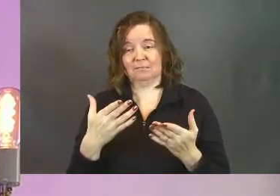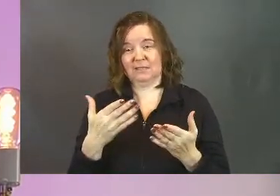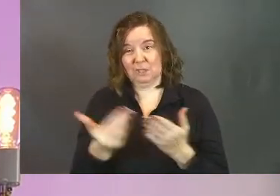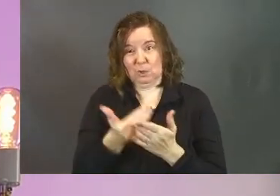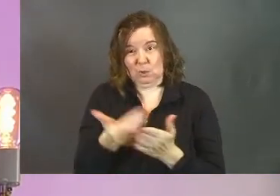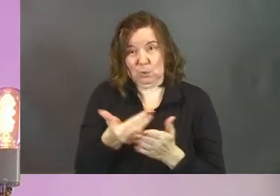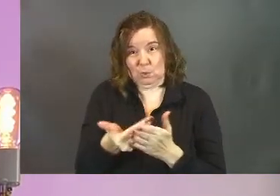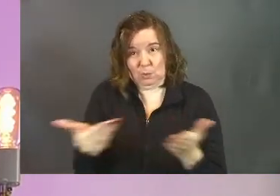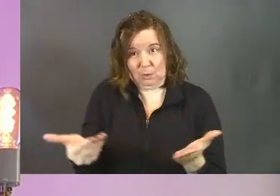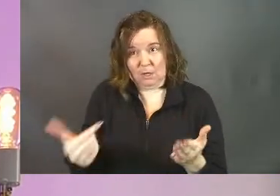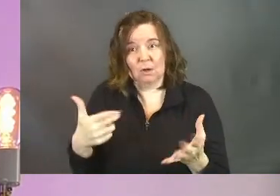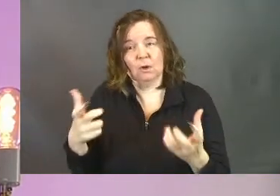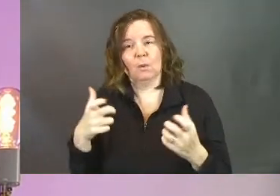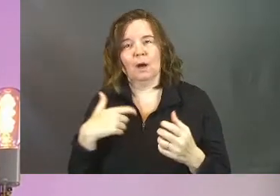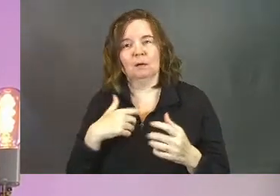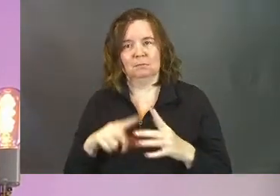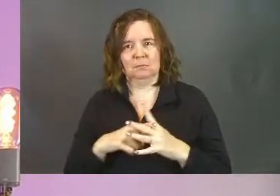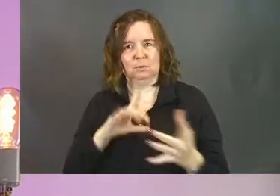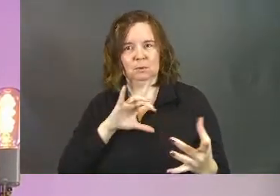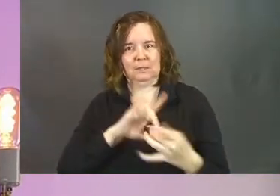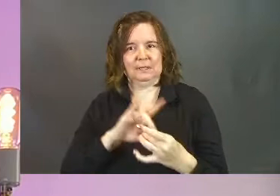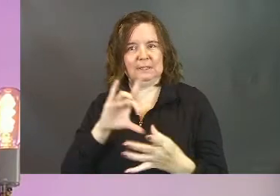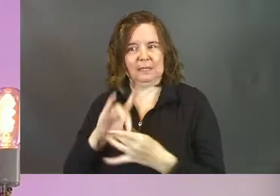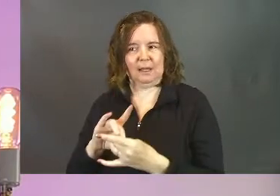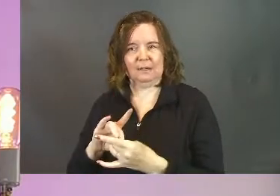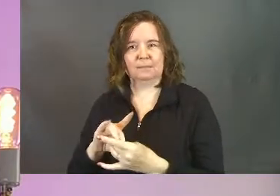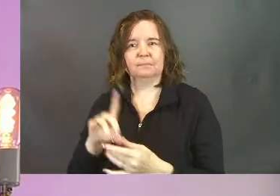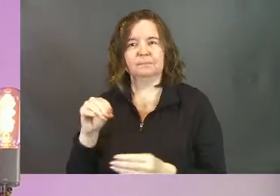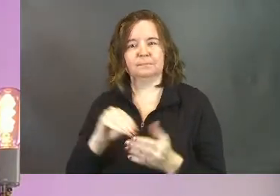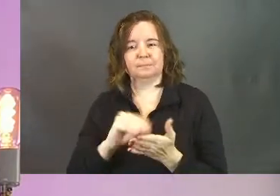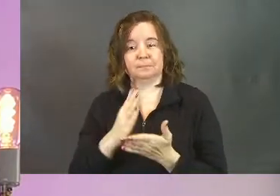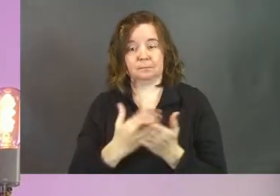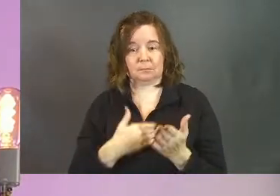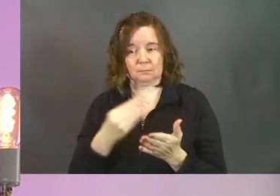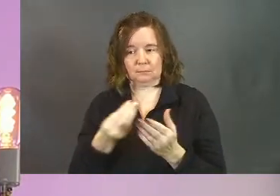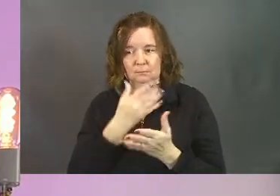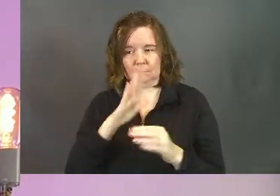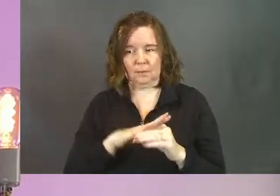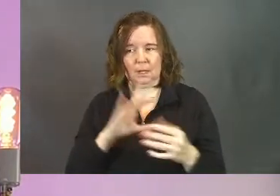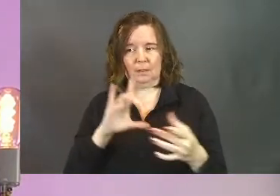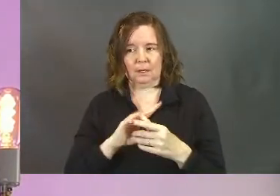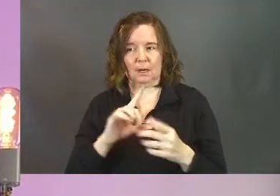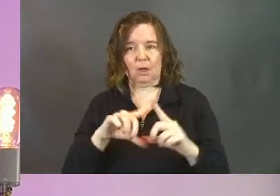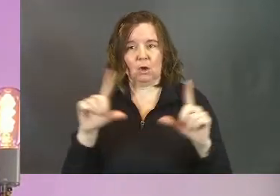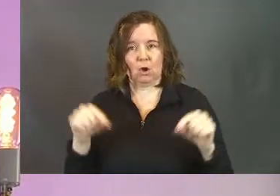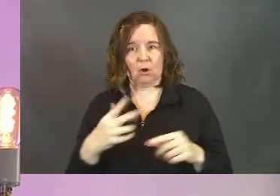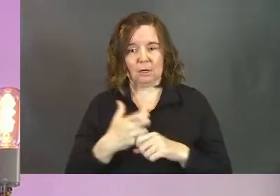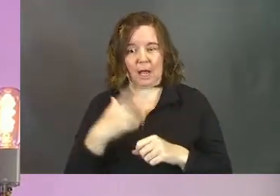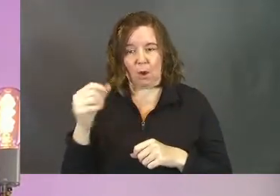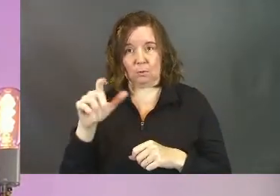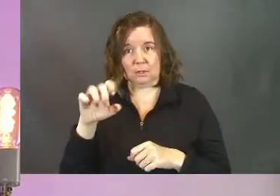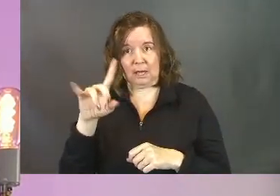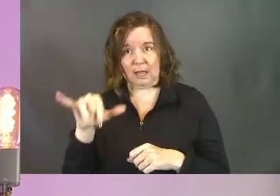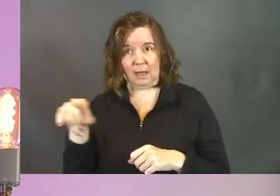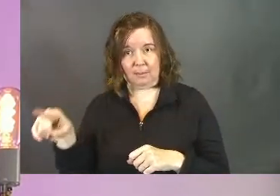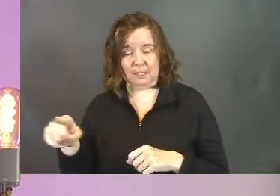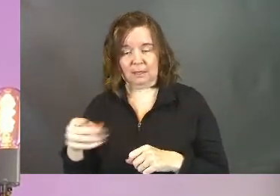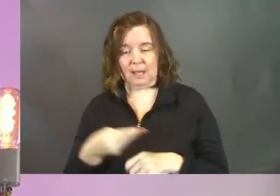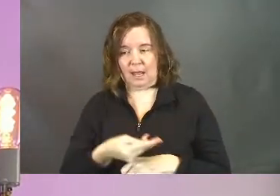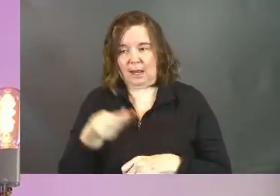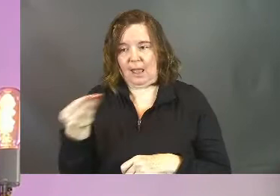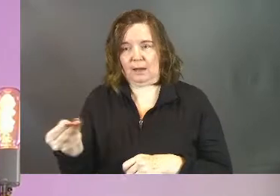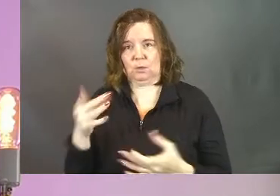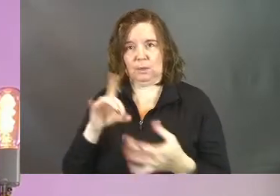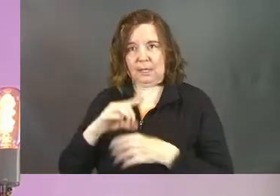relatively new here and you want to just start to connect in. You can put some of your information on that Connect card. You can get one of those out in our lobby and hand that to